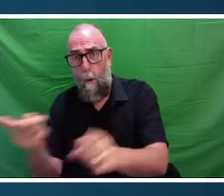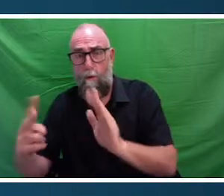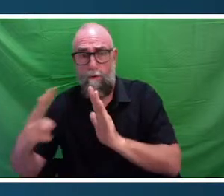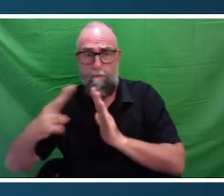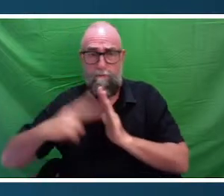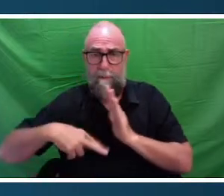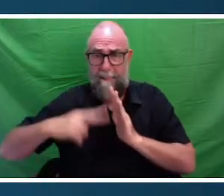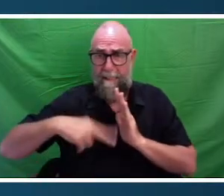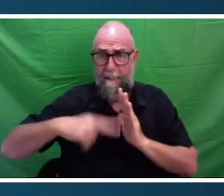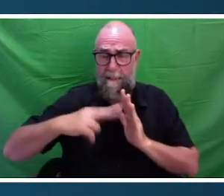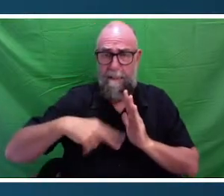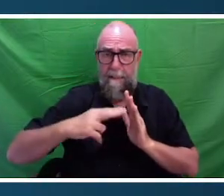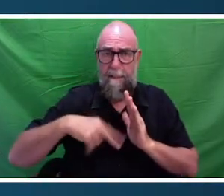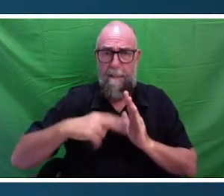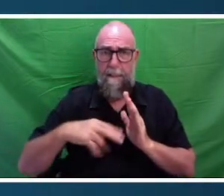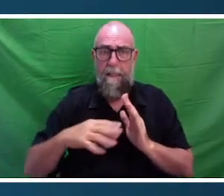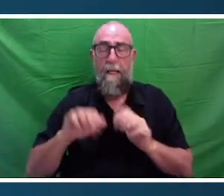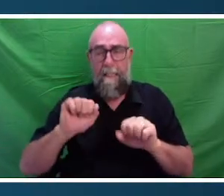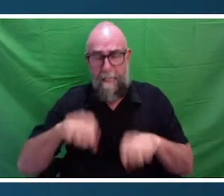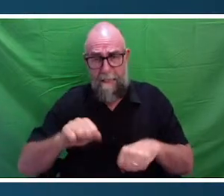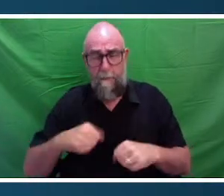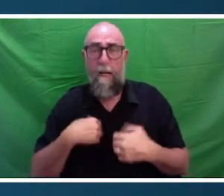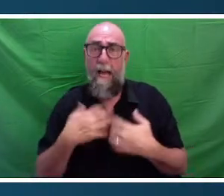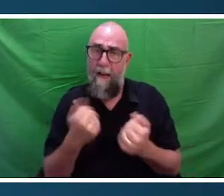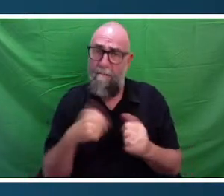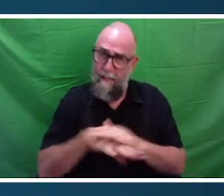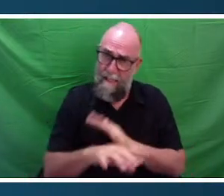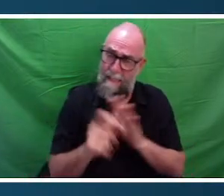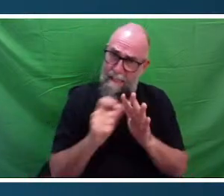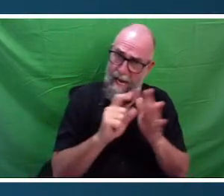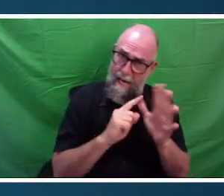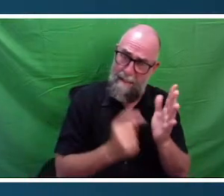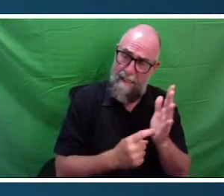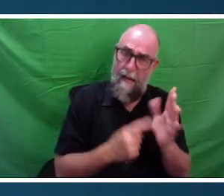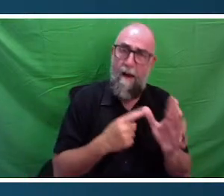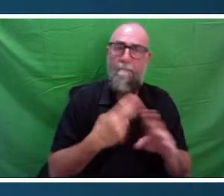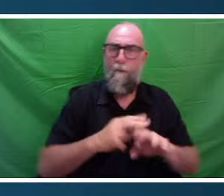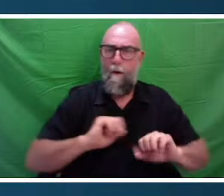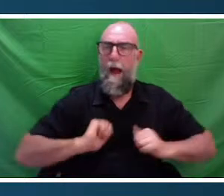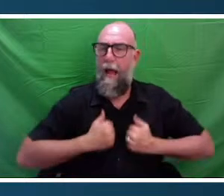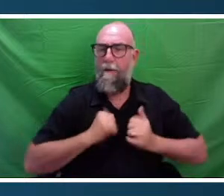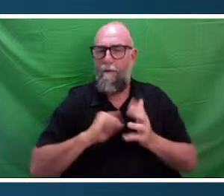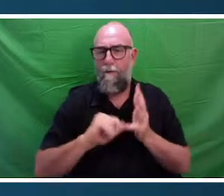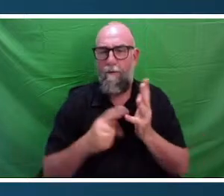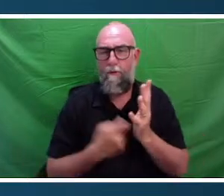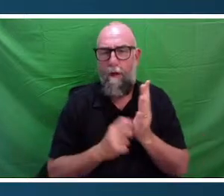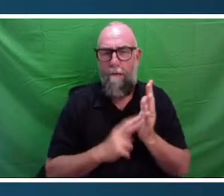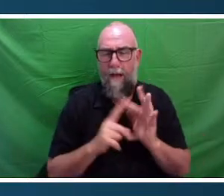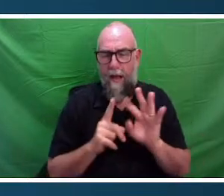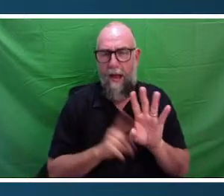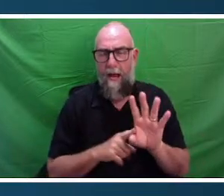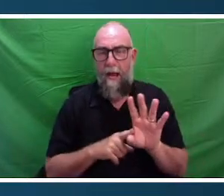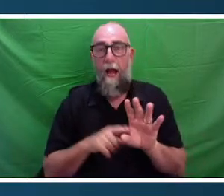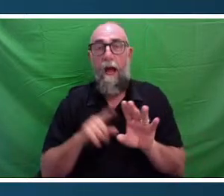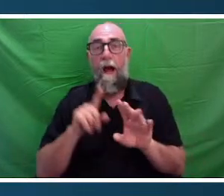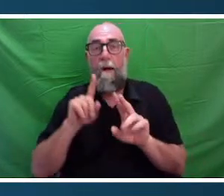I think we do see some of that in the data that comes through, both in the qualitative survey and to a lesser extent in the report. We don't delve down onto individual cases, but the micro data